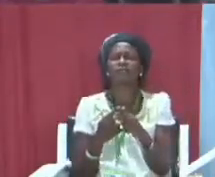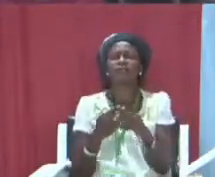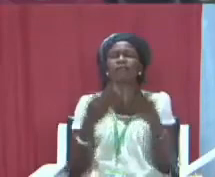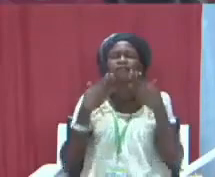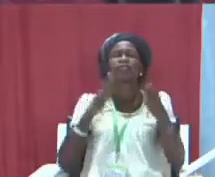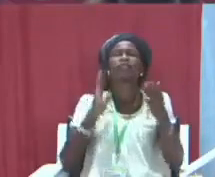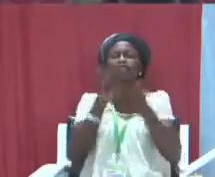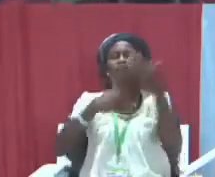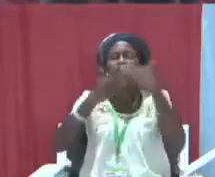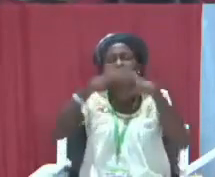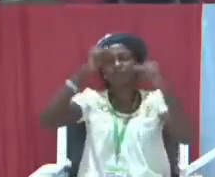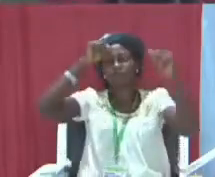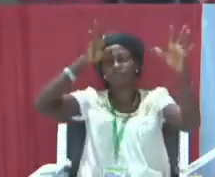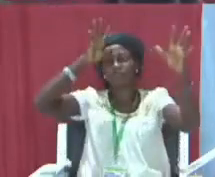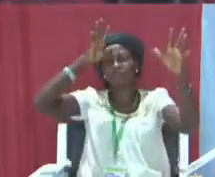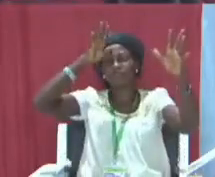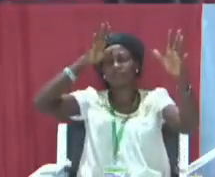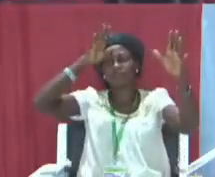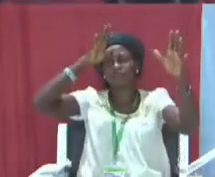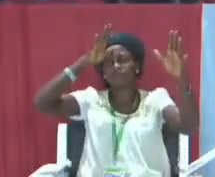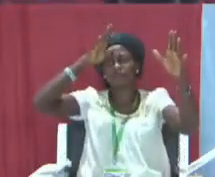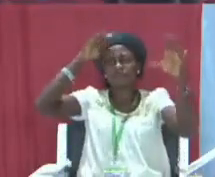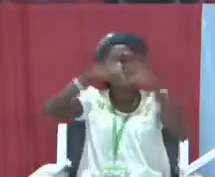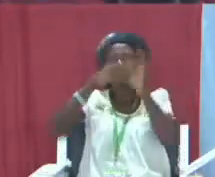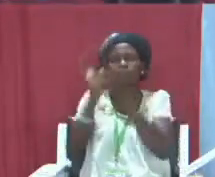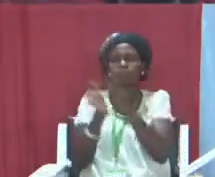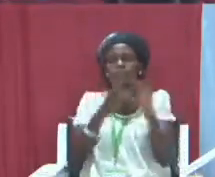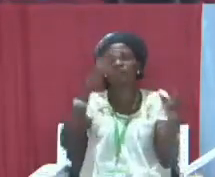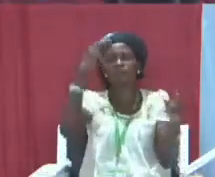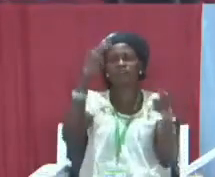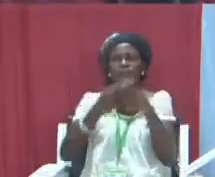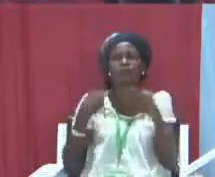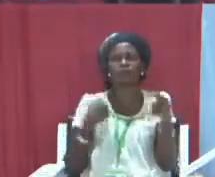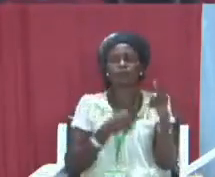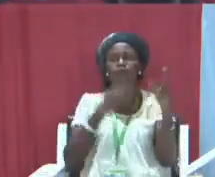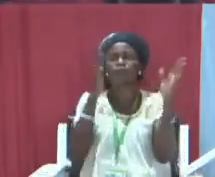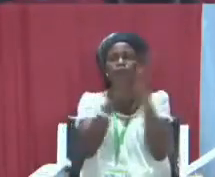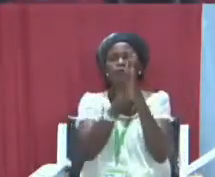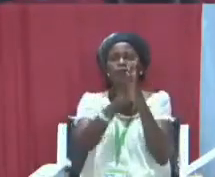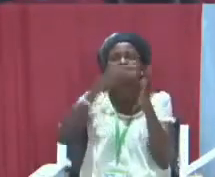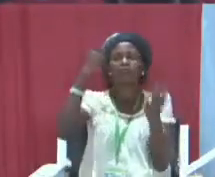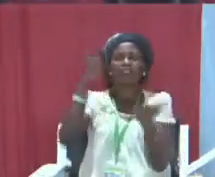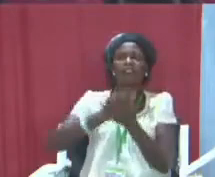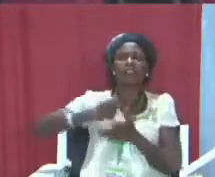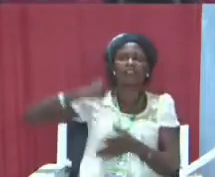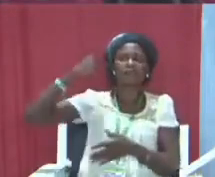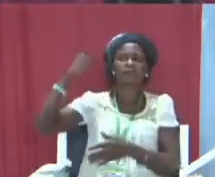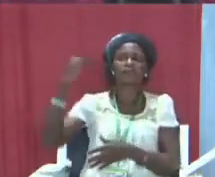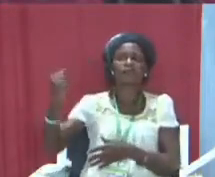Thank you, Heavenly Father. In Jesus' name we pray.